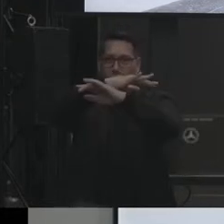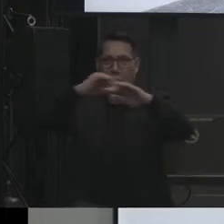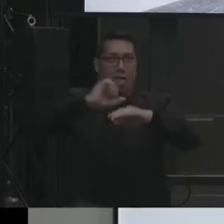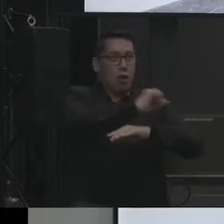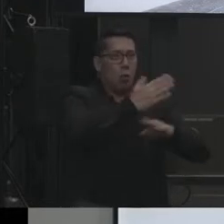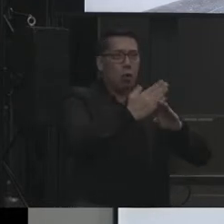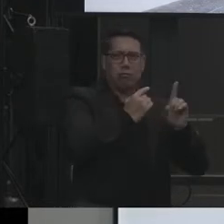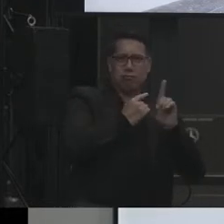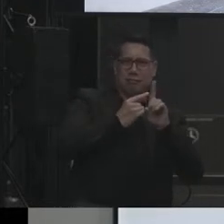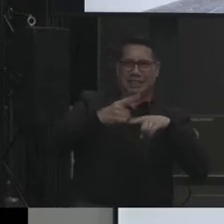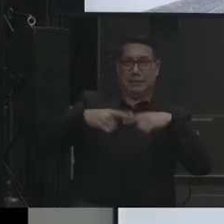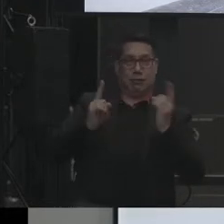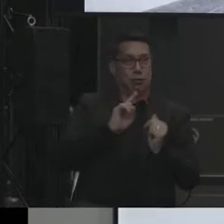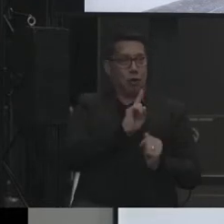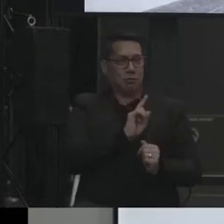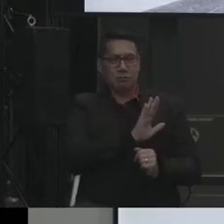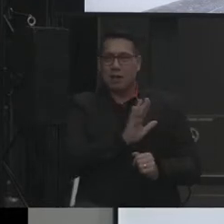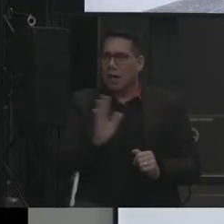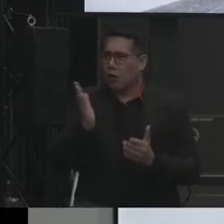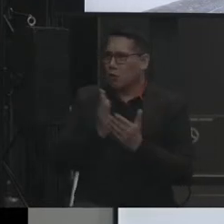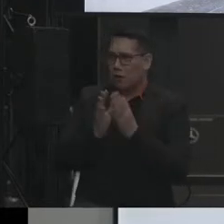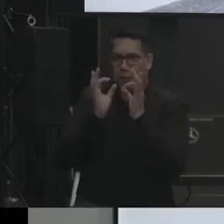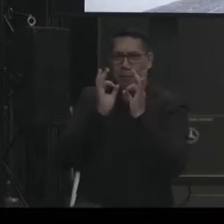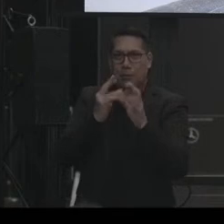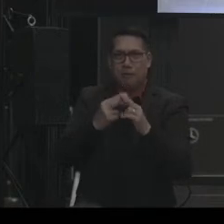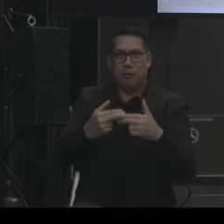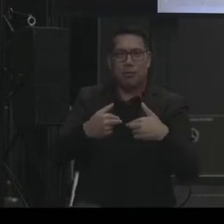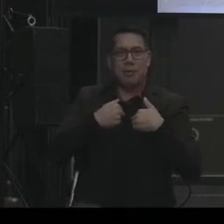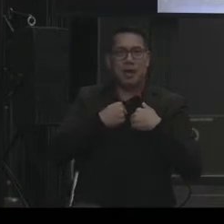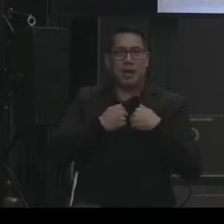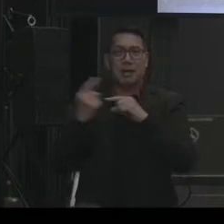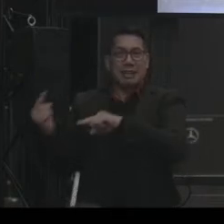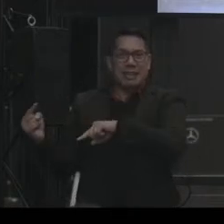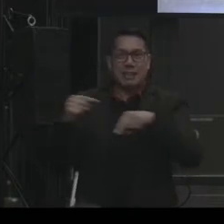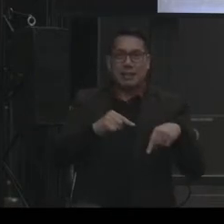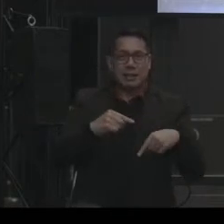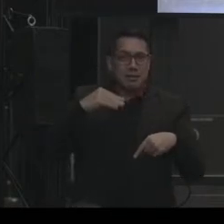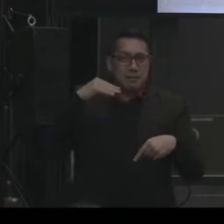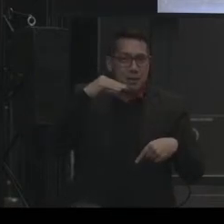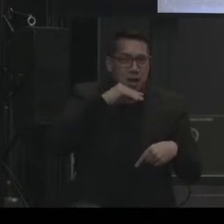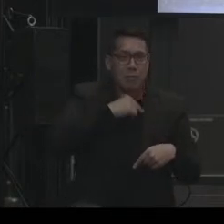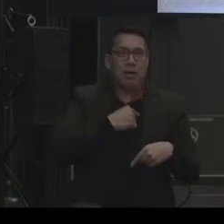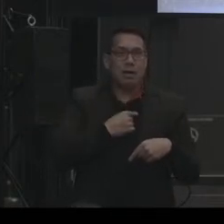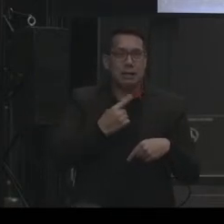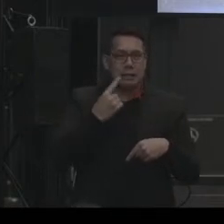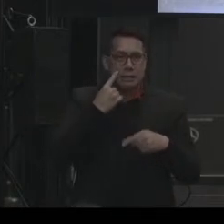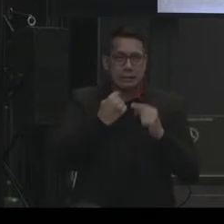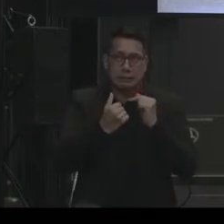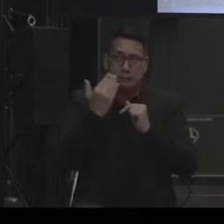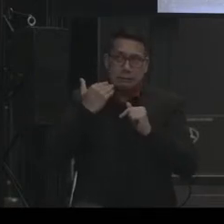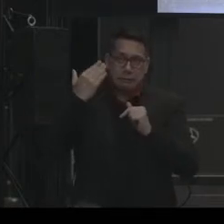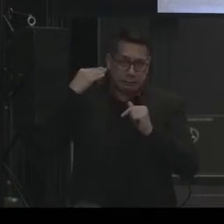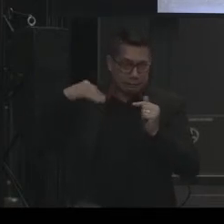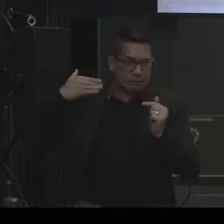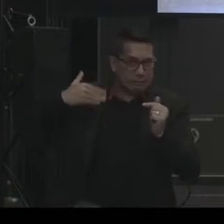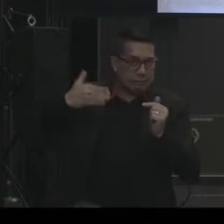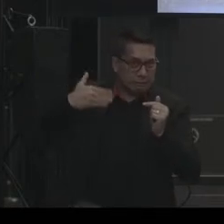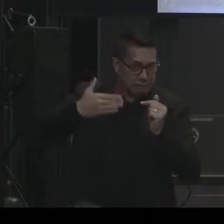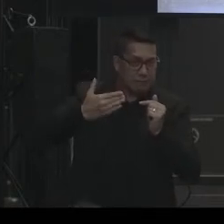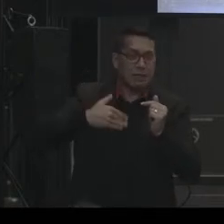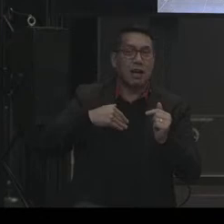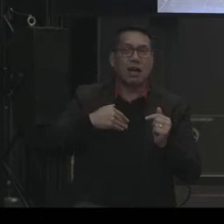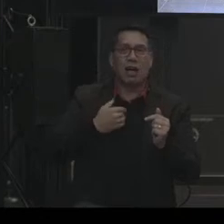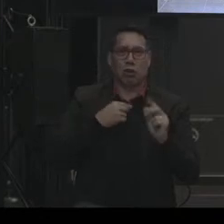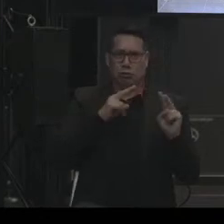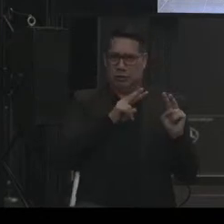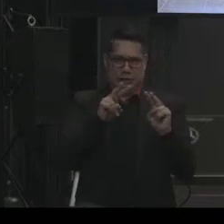difference for you? That's been one of the most special things coming to Melbourne and seeing the first few days of this exhibit so far. Is this